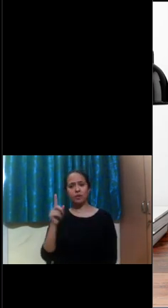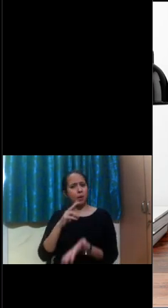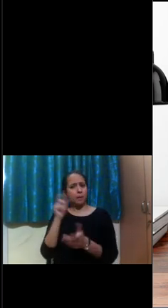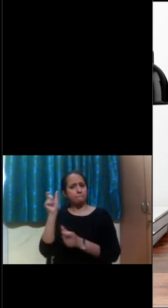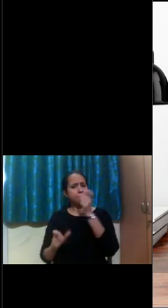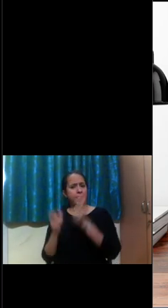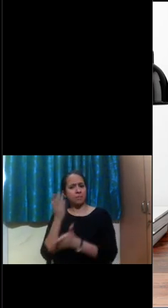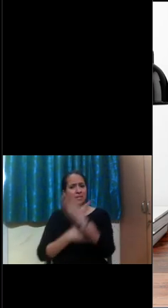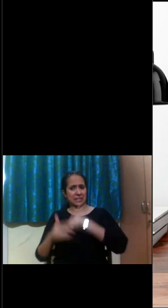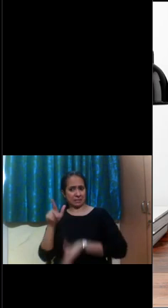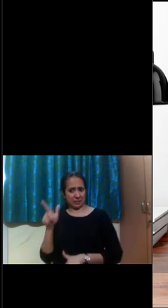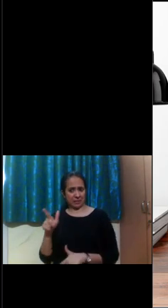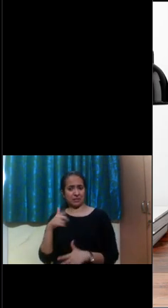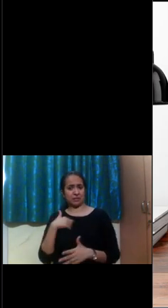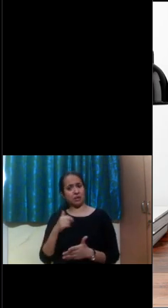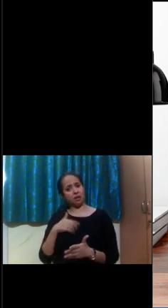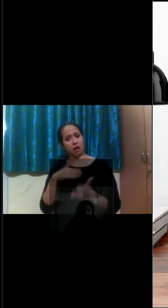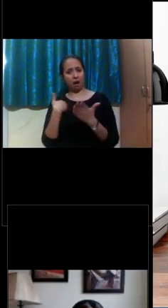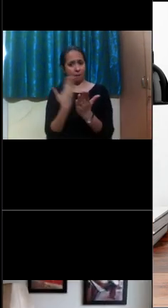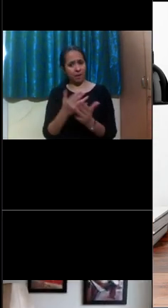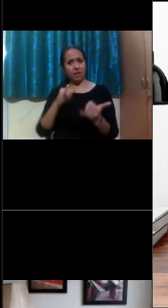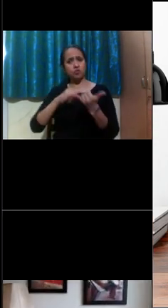students? Monica, would you like to go?